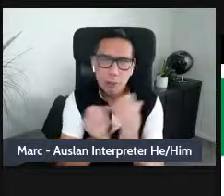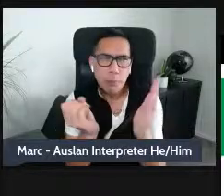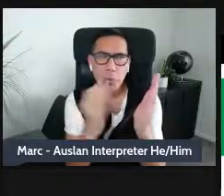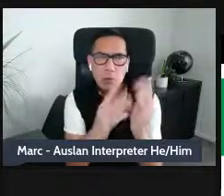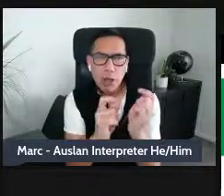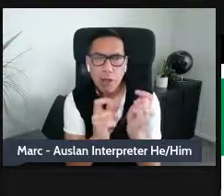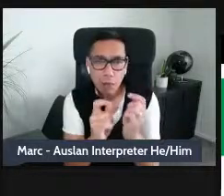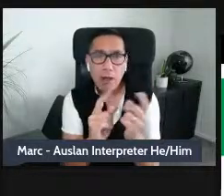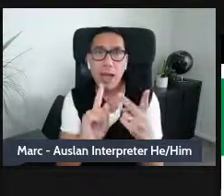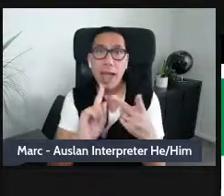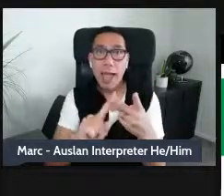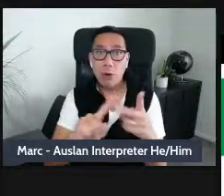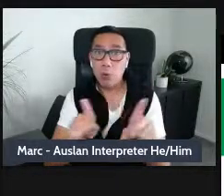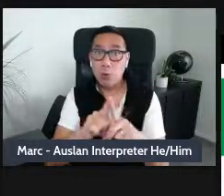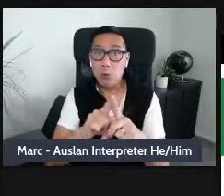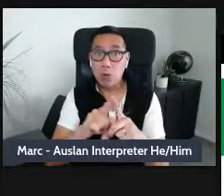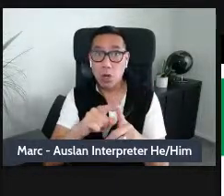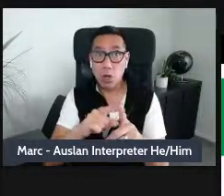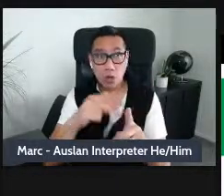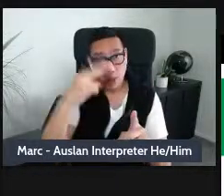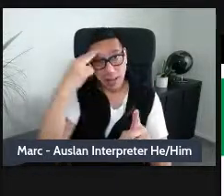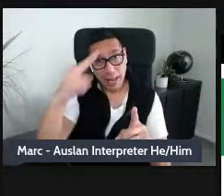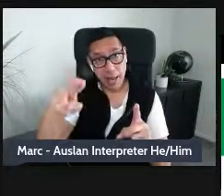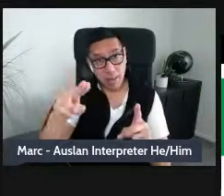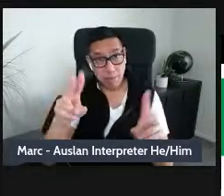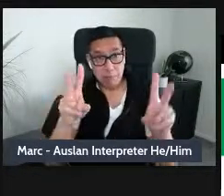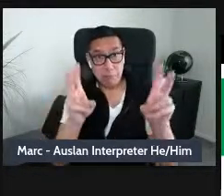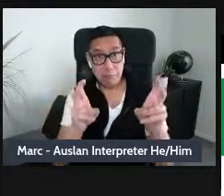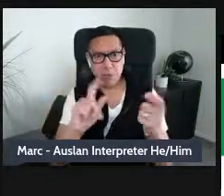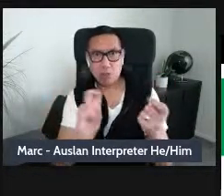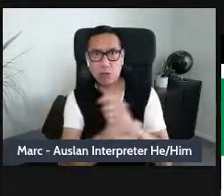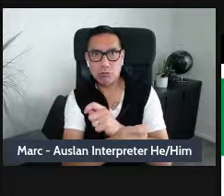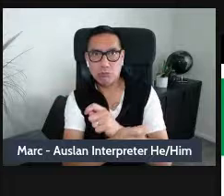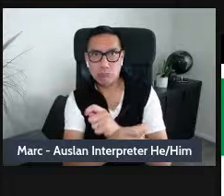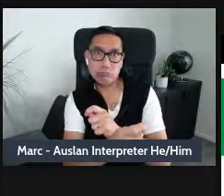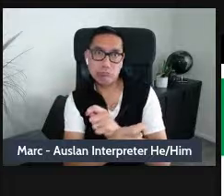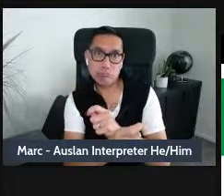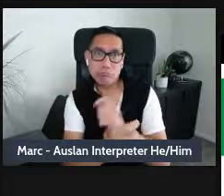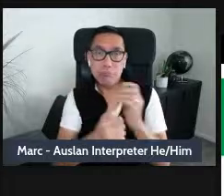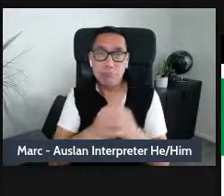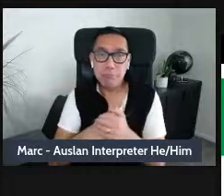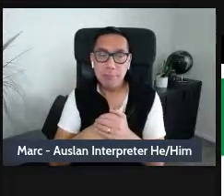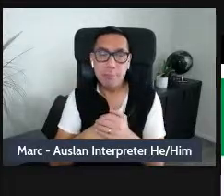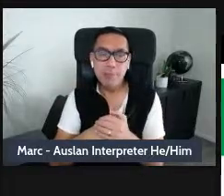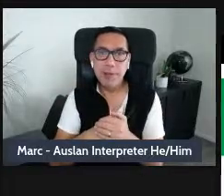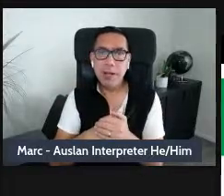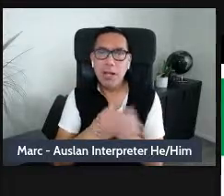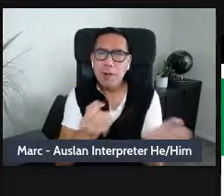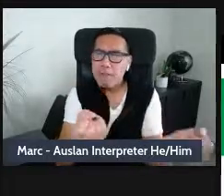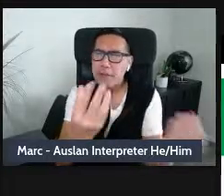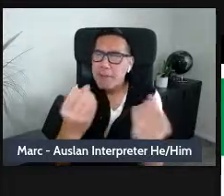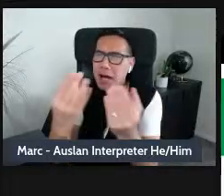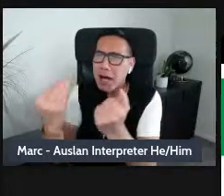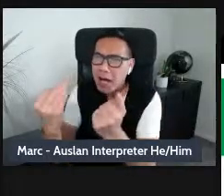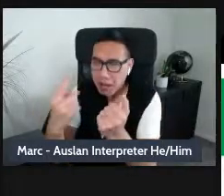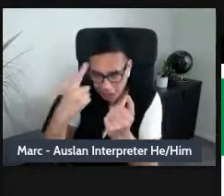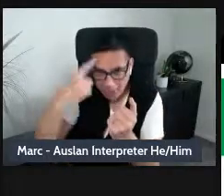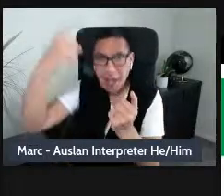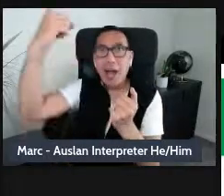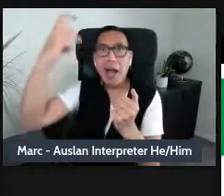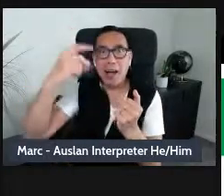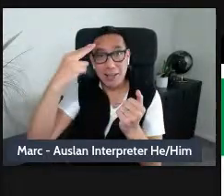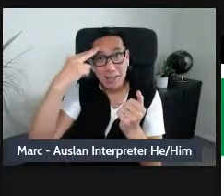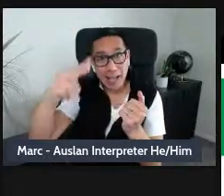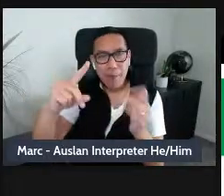rename the program. So with a lot of great input, we came up with the name I Rebound, Let's